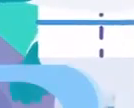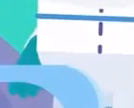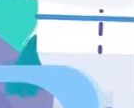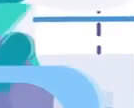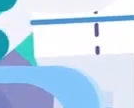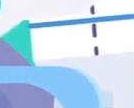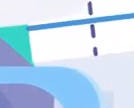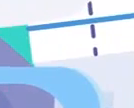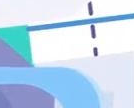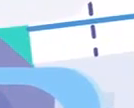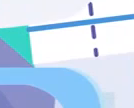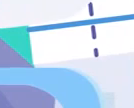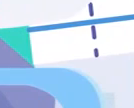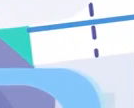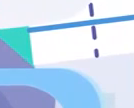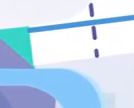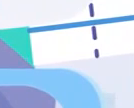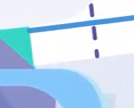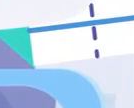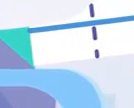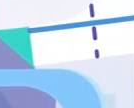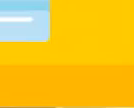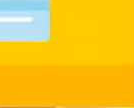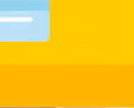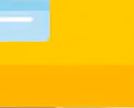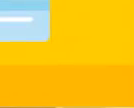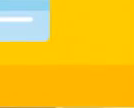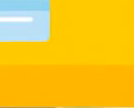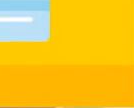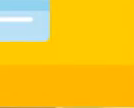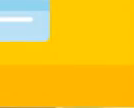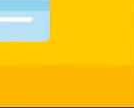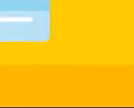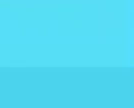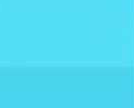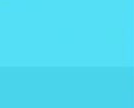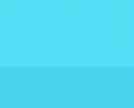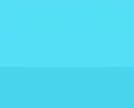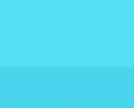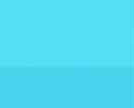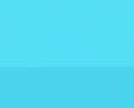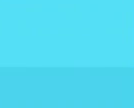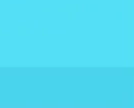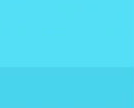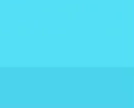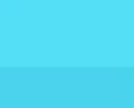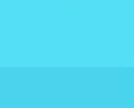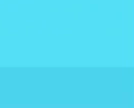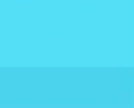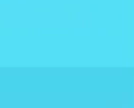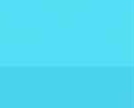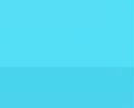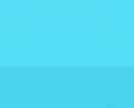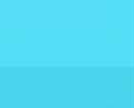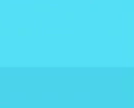when sepsis starts to affect 40% of patients. Day 10 to 11. Doctors are ordering imaging tests like